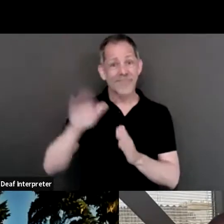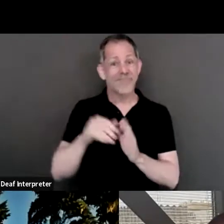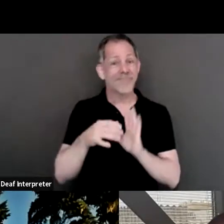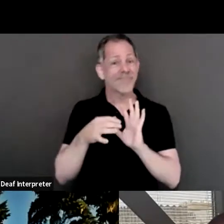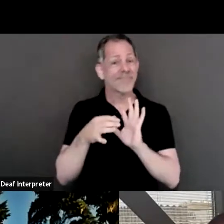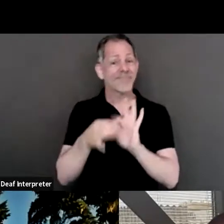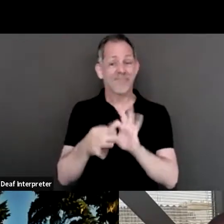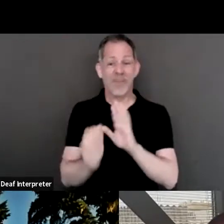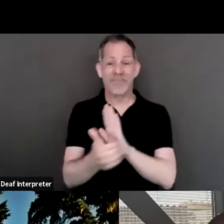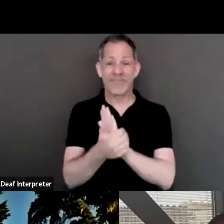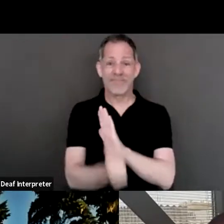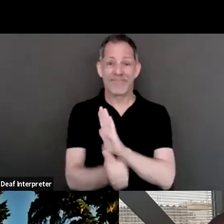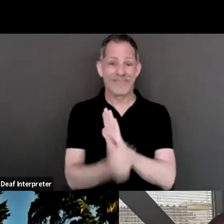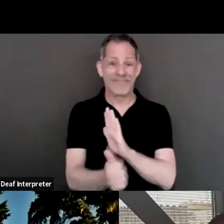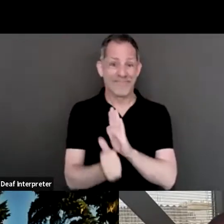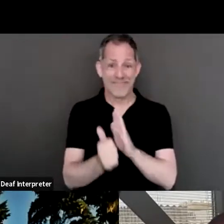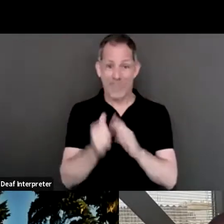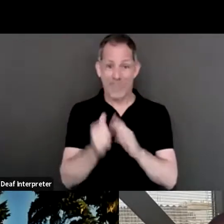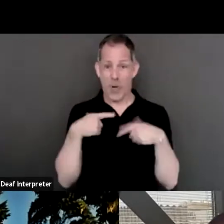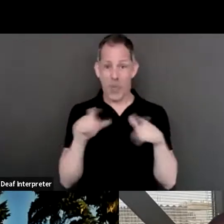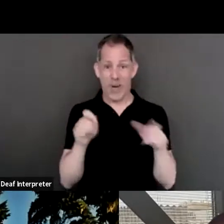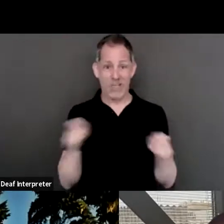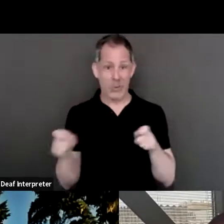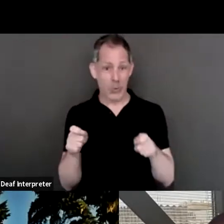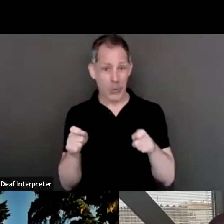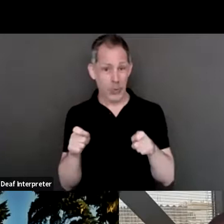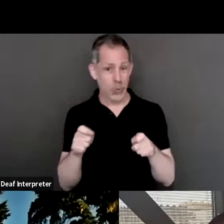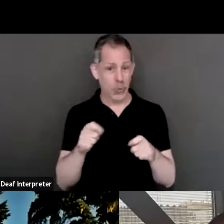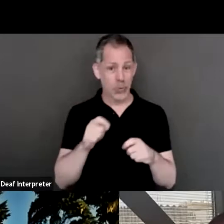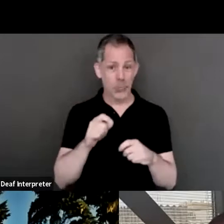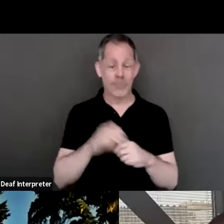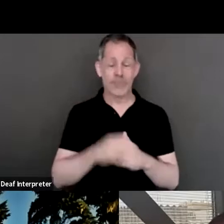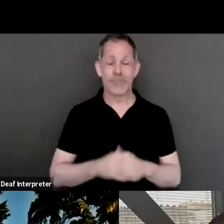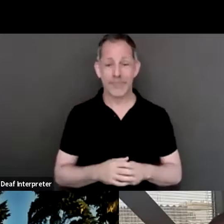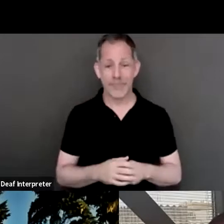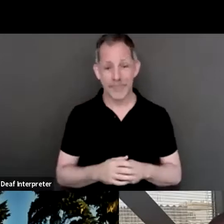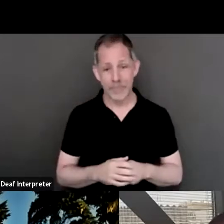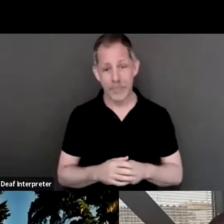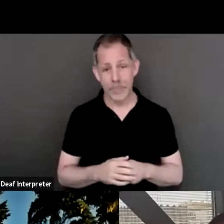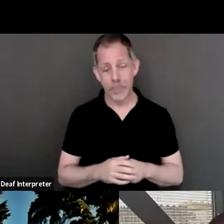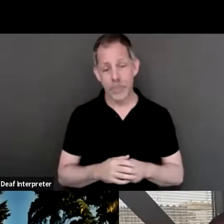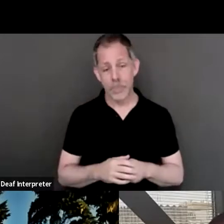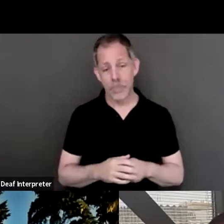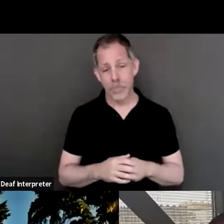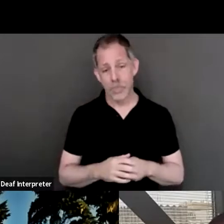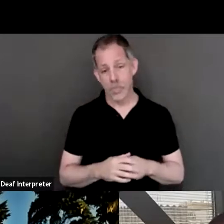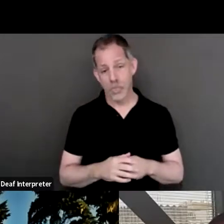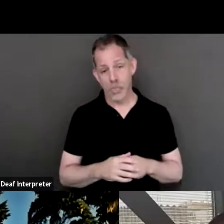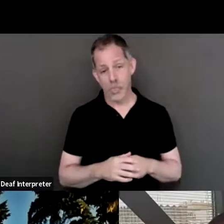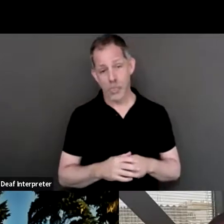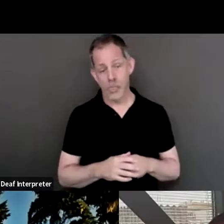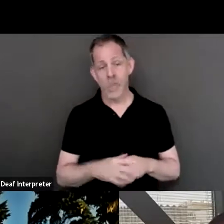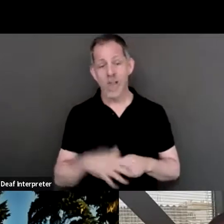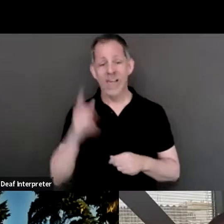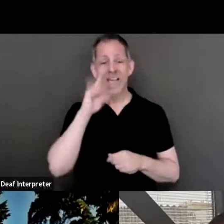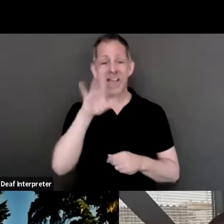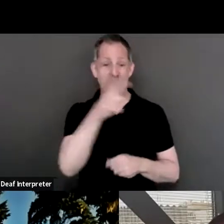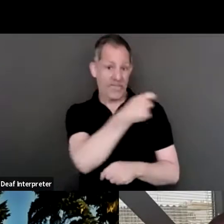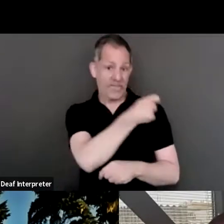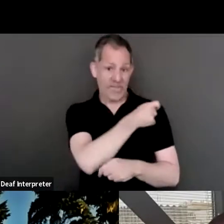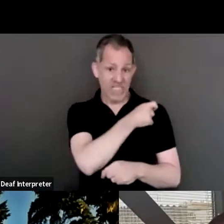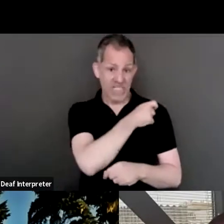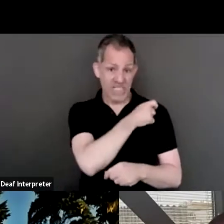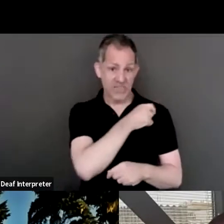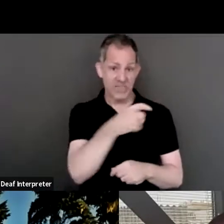have, so as you say, let's say there's a little deficit in efficacy against these variants of